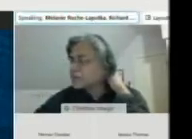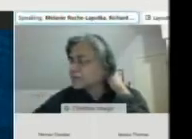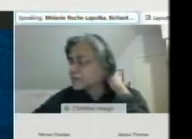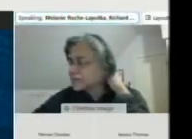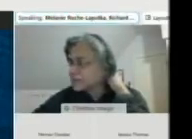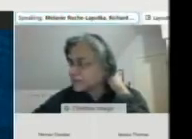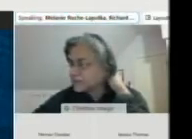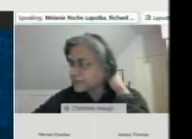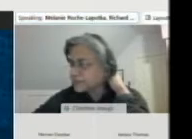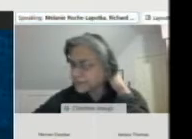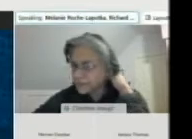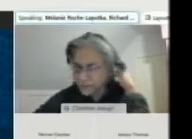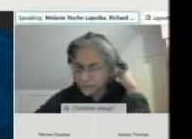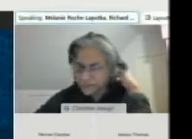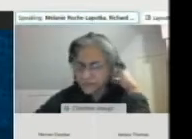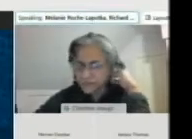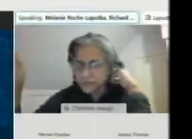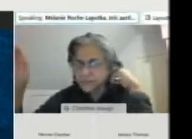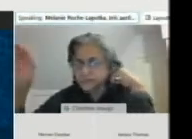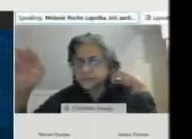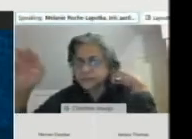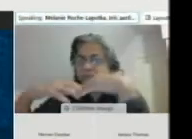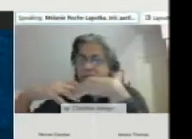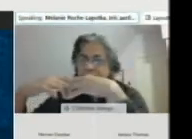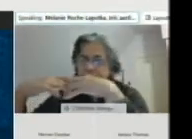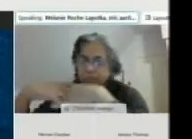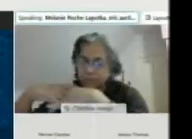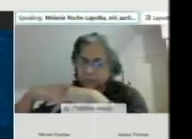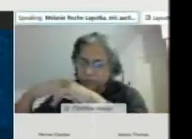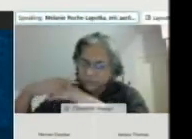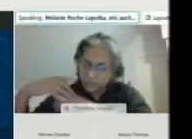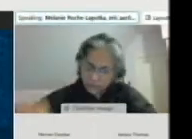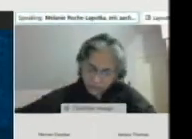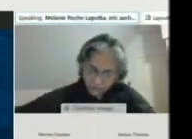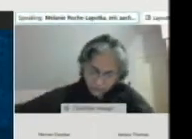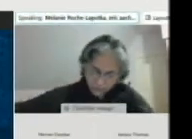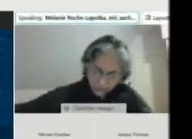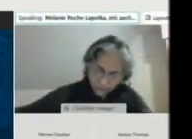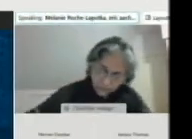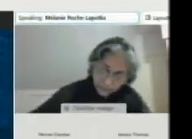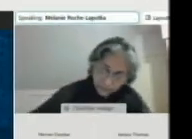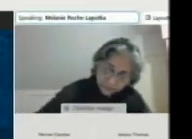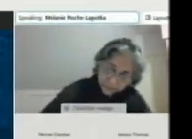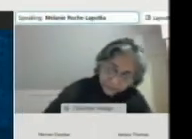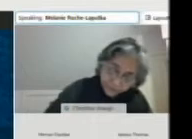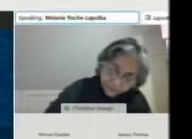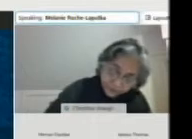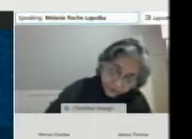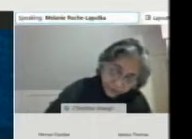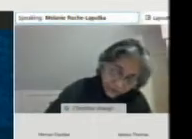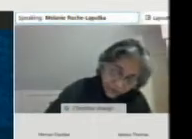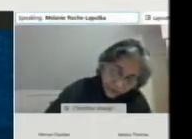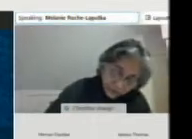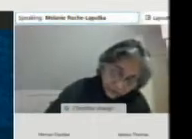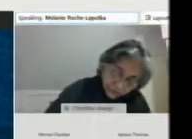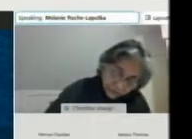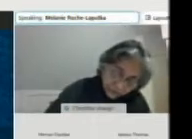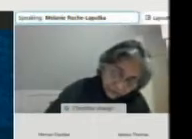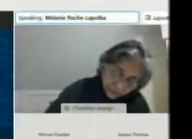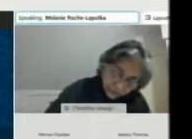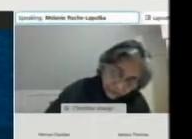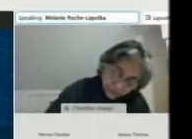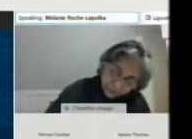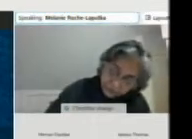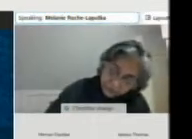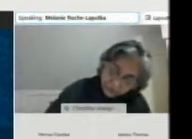land. And the the guys that he rented it out to have caused significant noise,